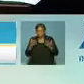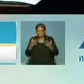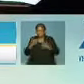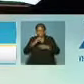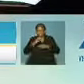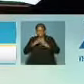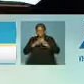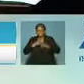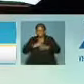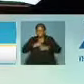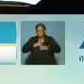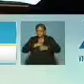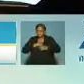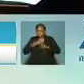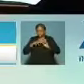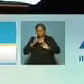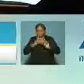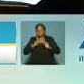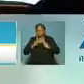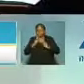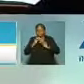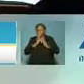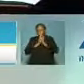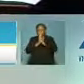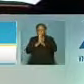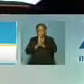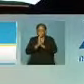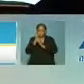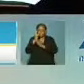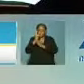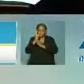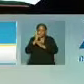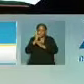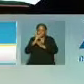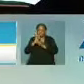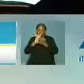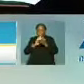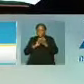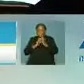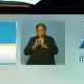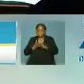family of the deceased and prayers for a speedy recovery for the other victim.